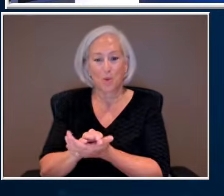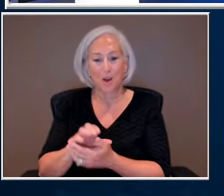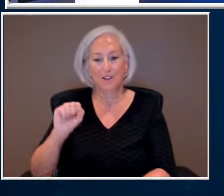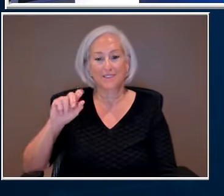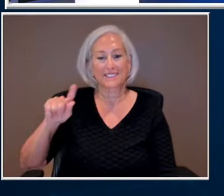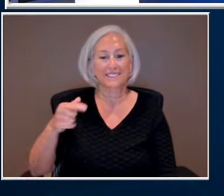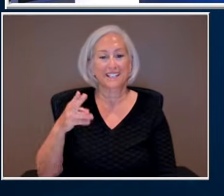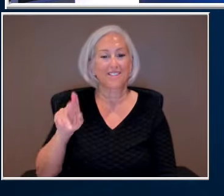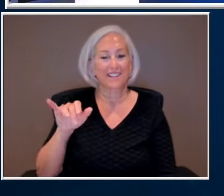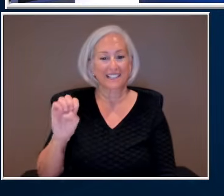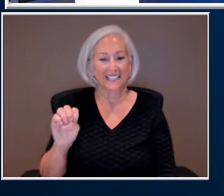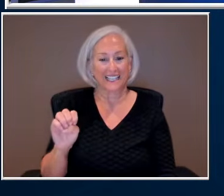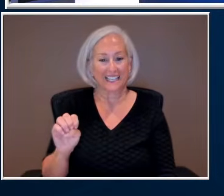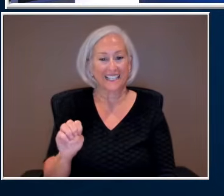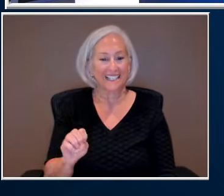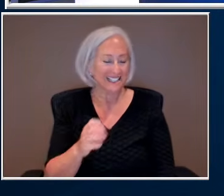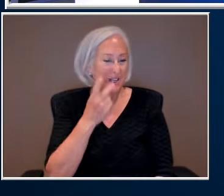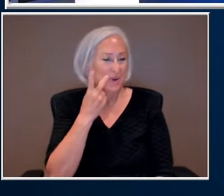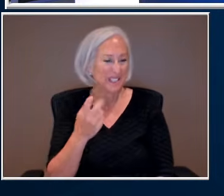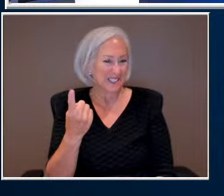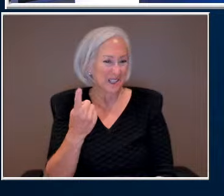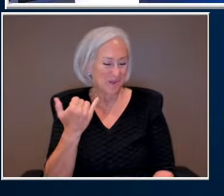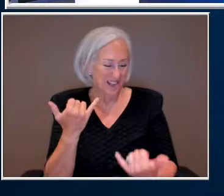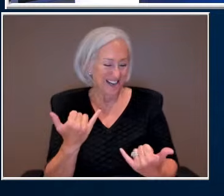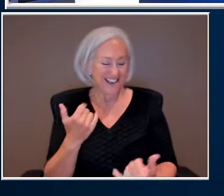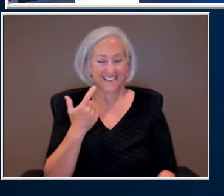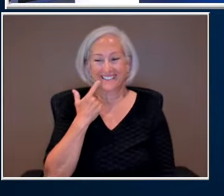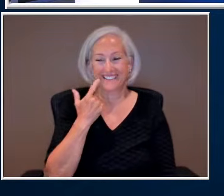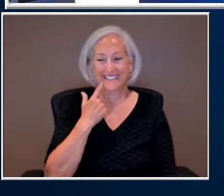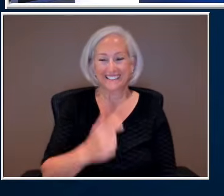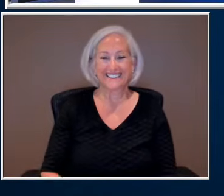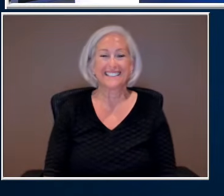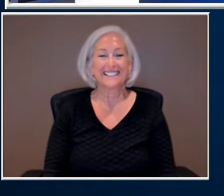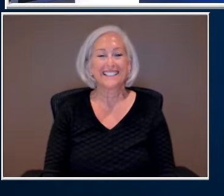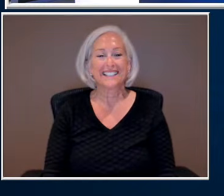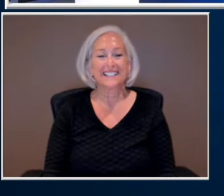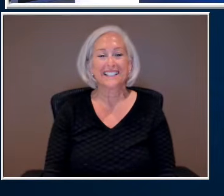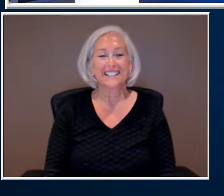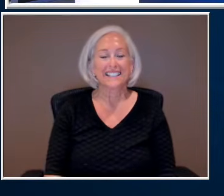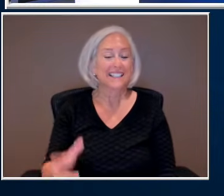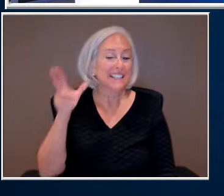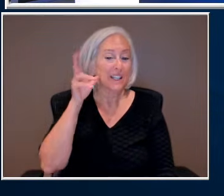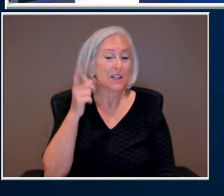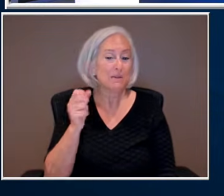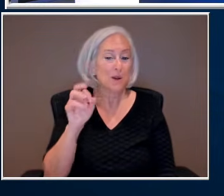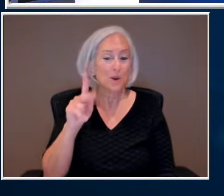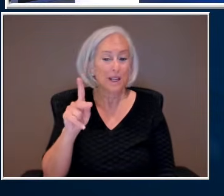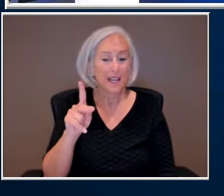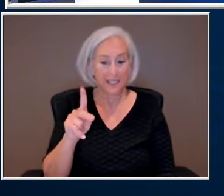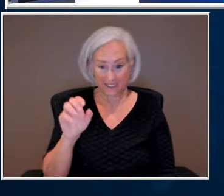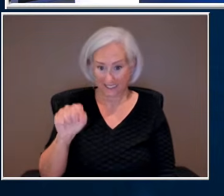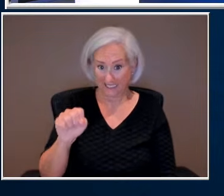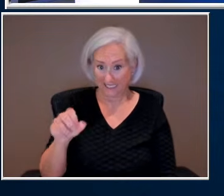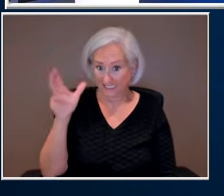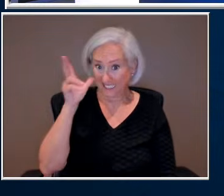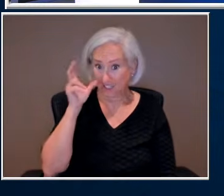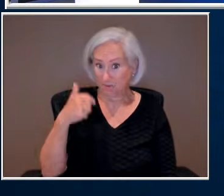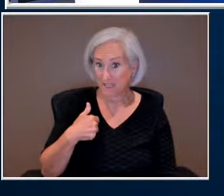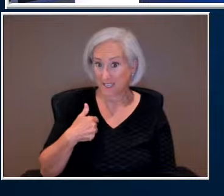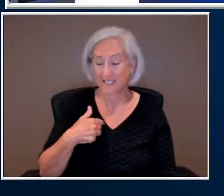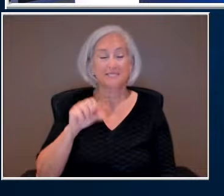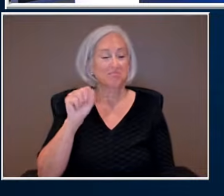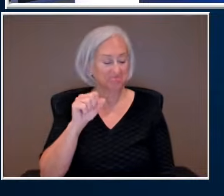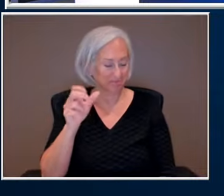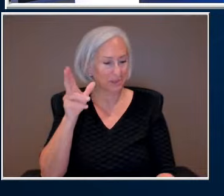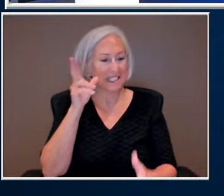have one of you right now. Yeah, just one. Well, can you hear me okay, Richard? Yeah, could you hear me? I can hear you.